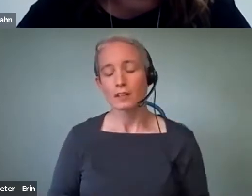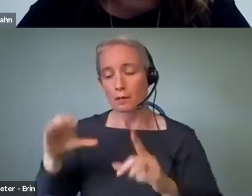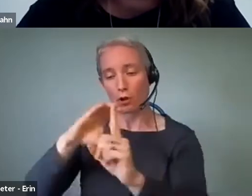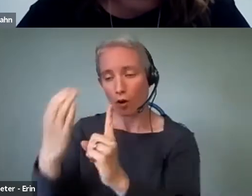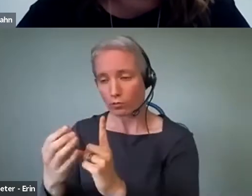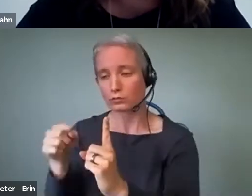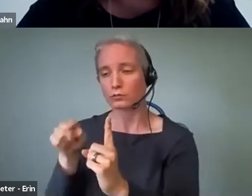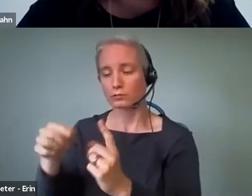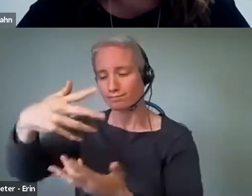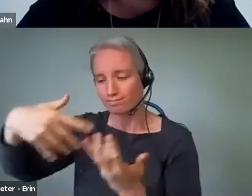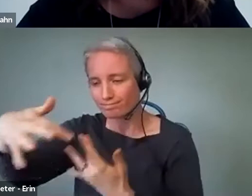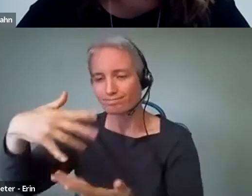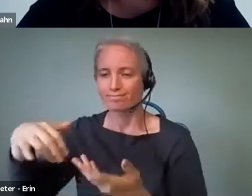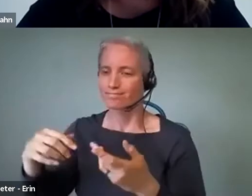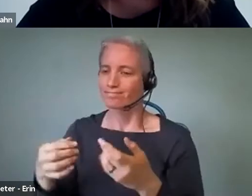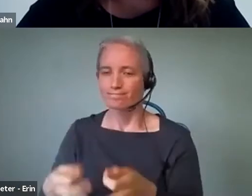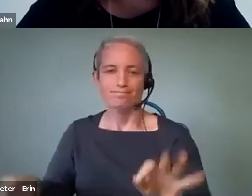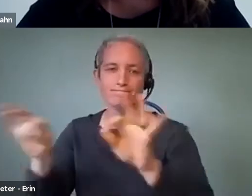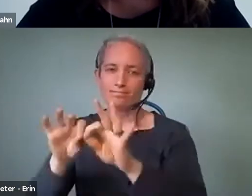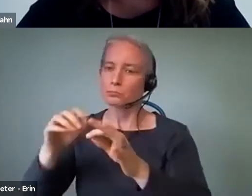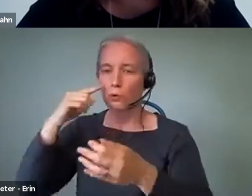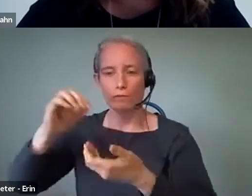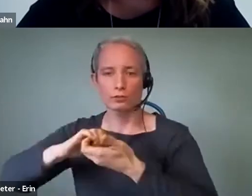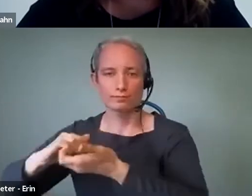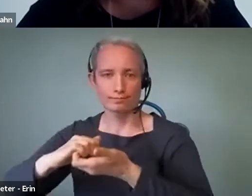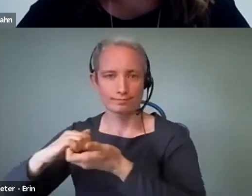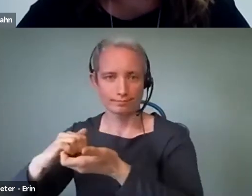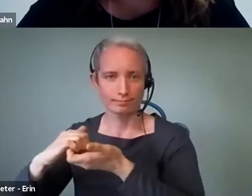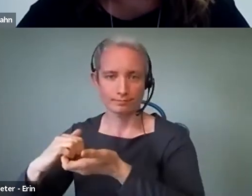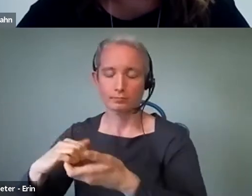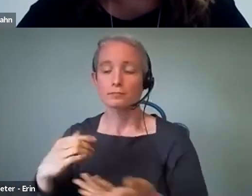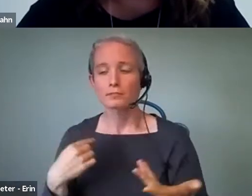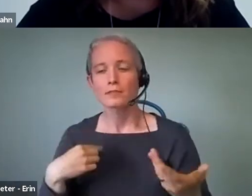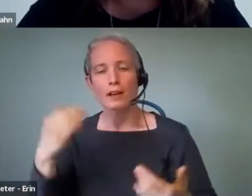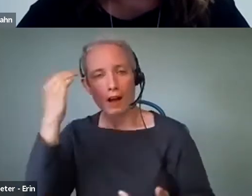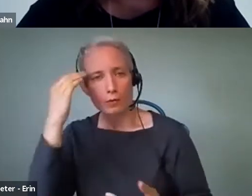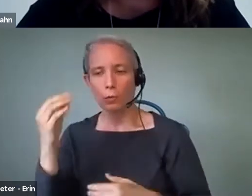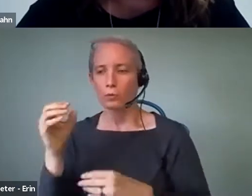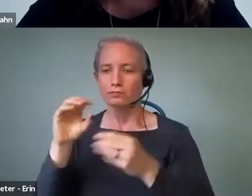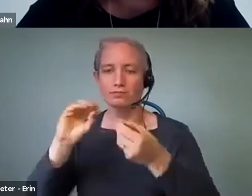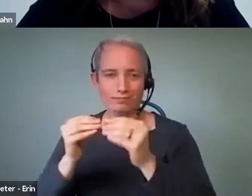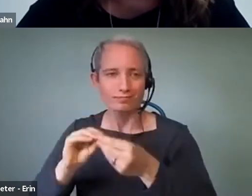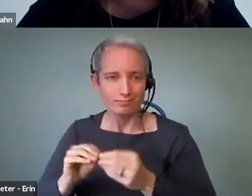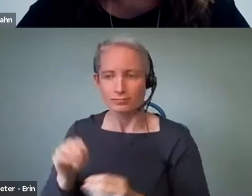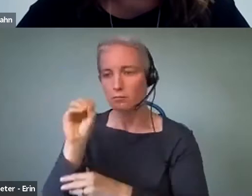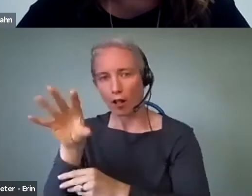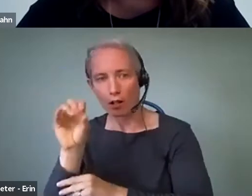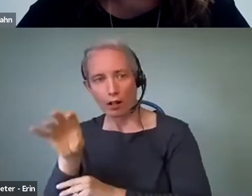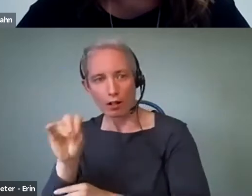it. Again, I keep giving you these statistics, which I believe are important. It draws a point.